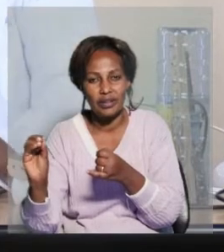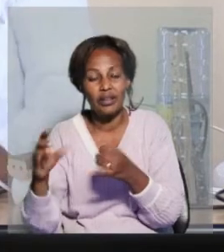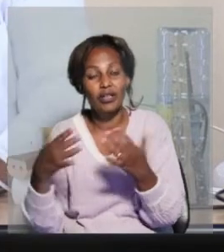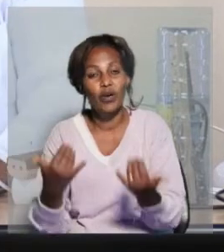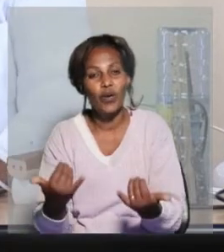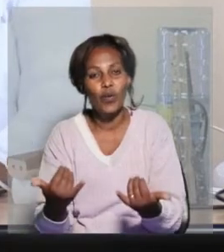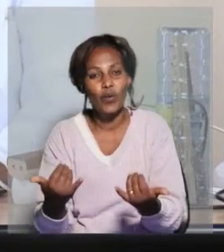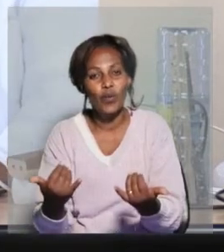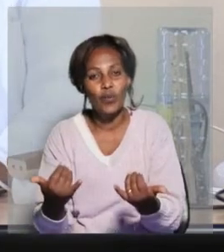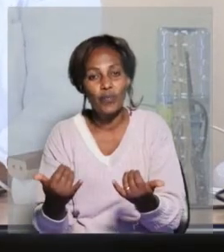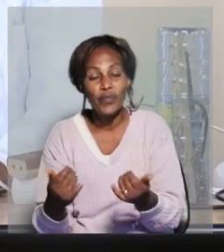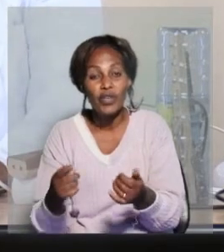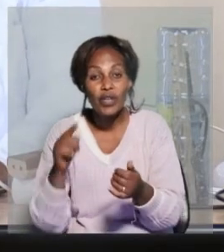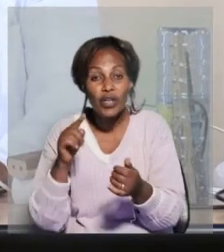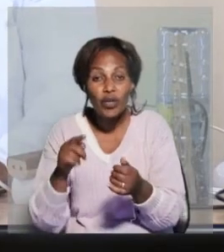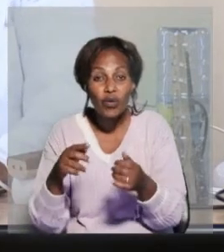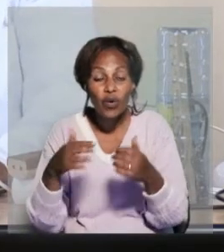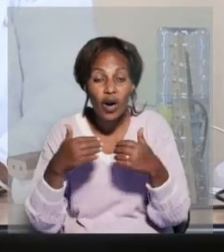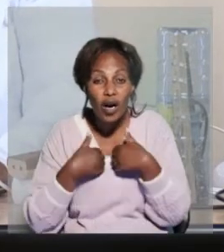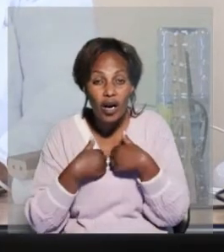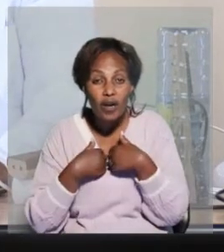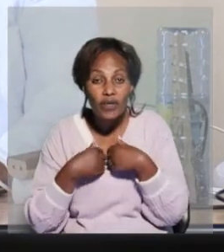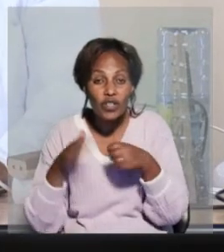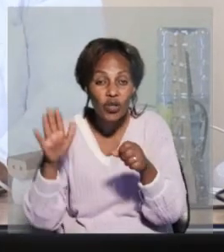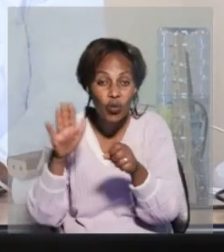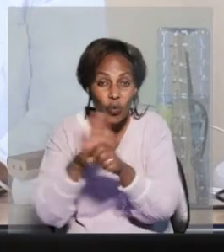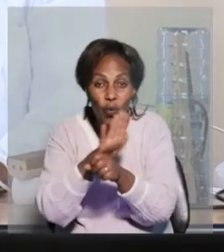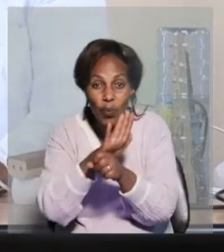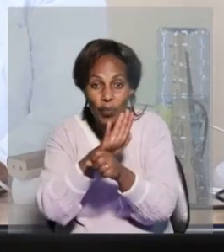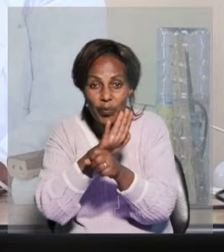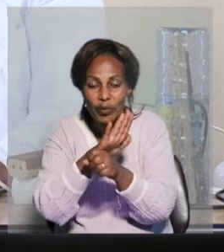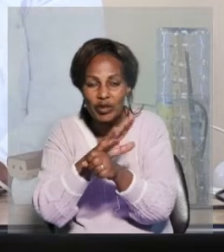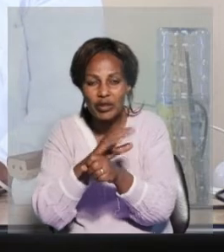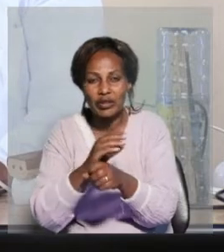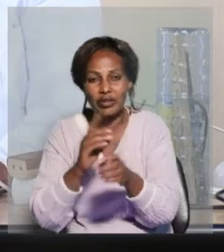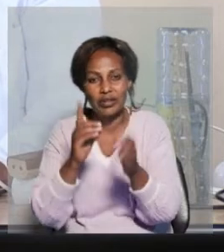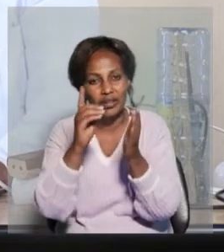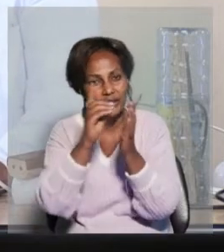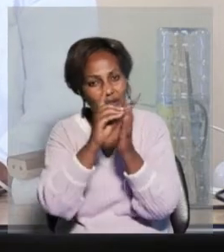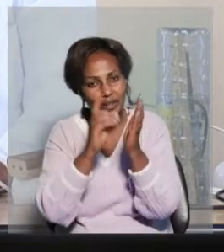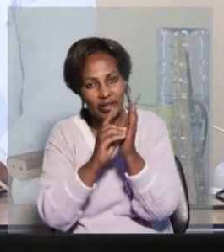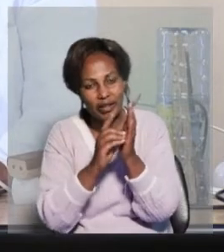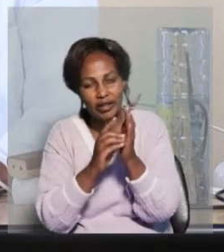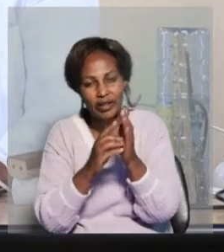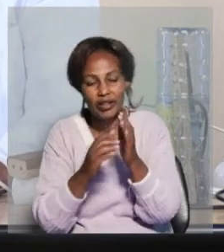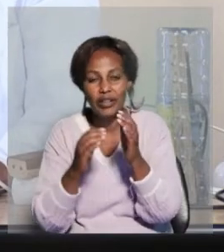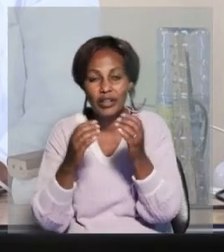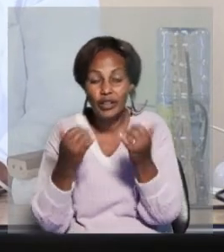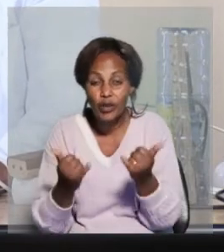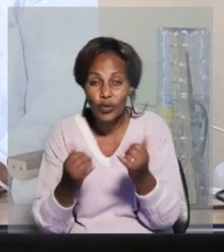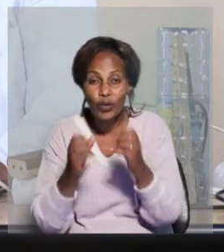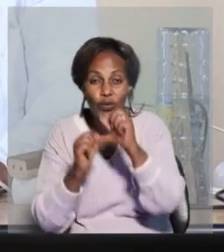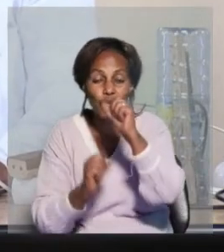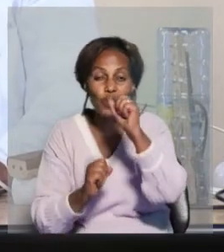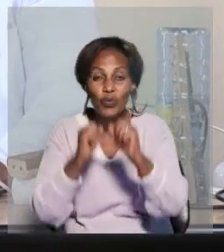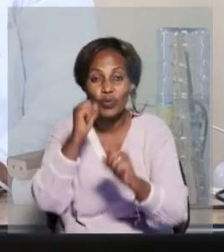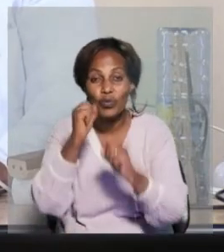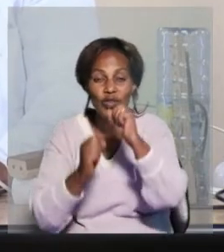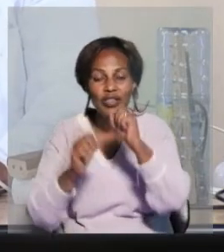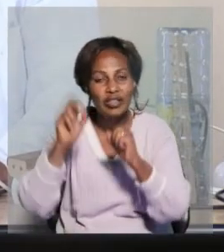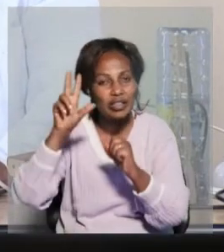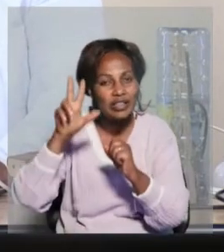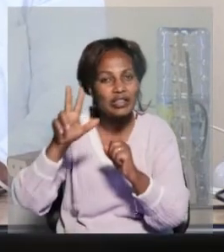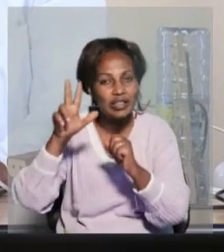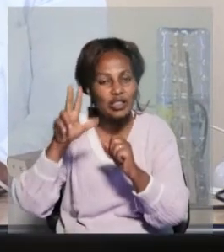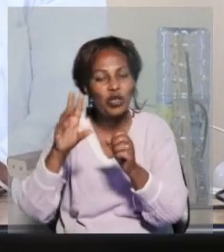Now you have the complete data. Yeah. Now you are ready to compare the three bulbs.